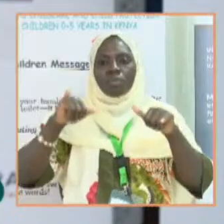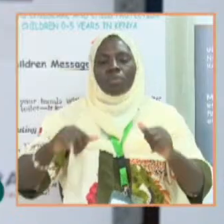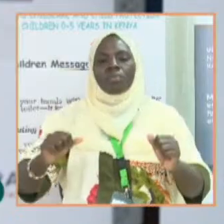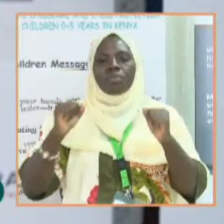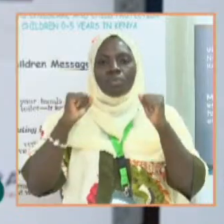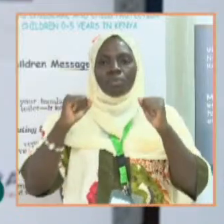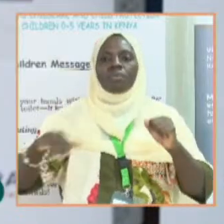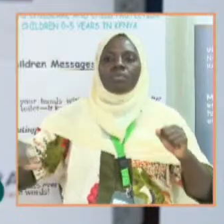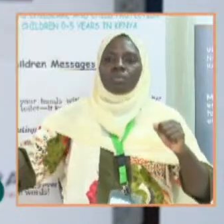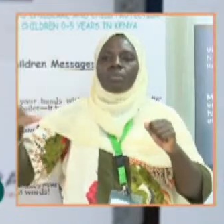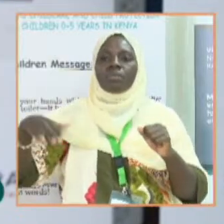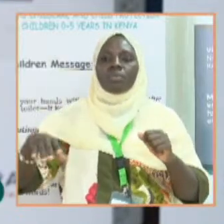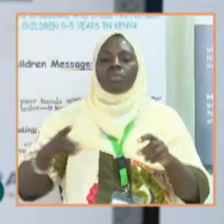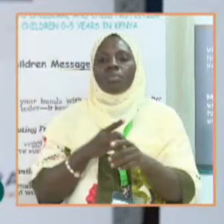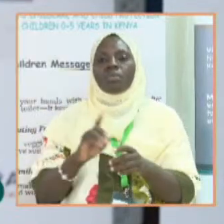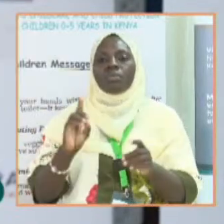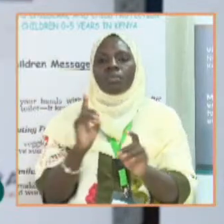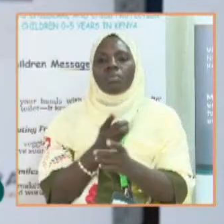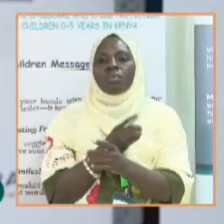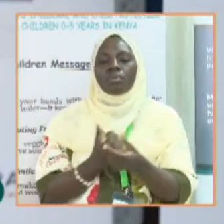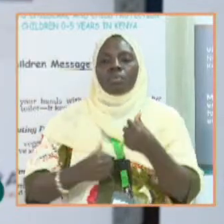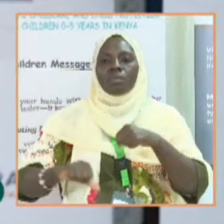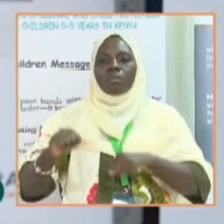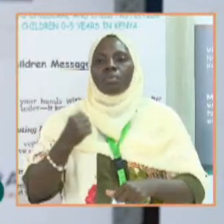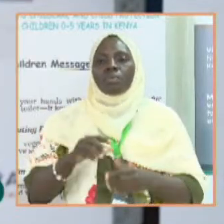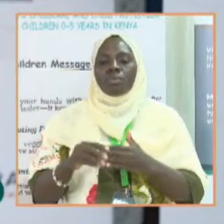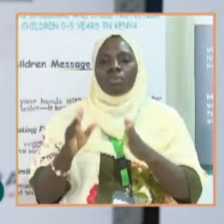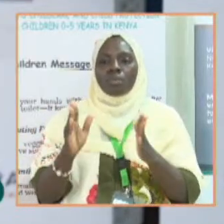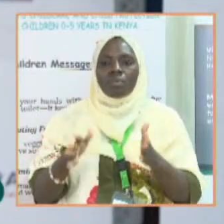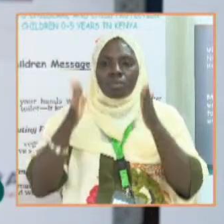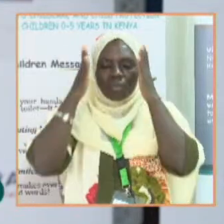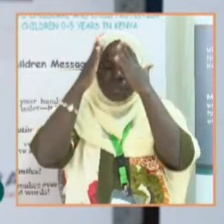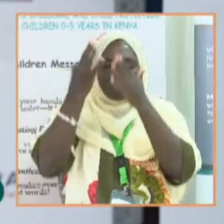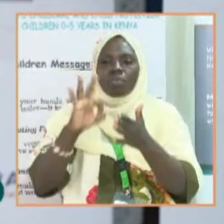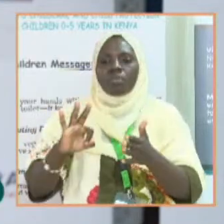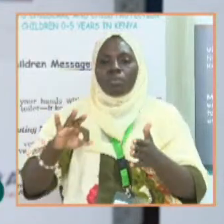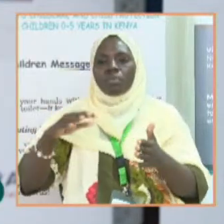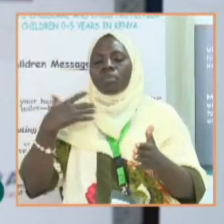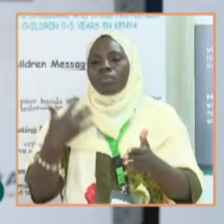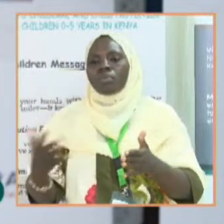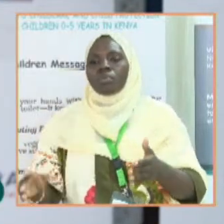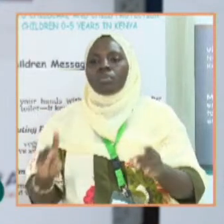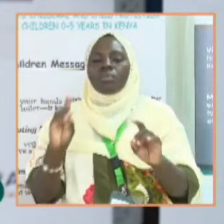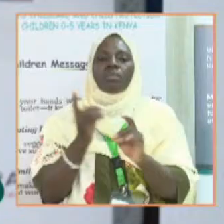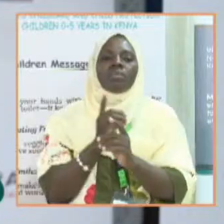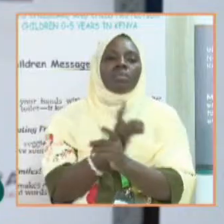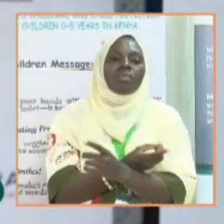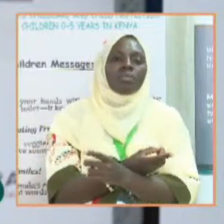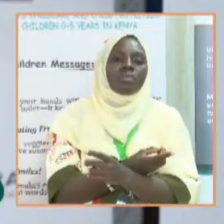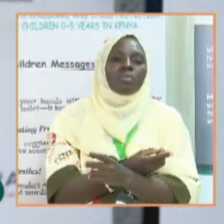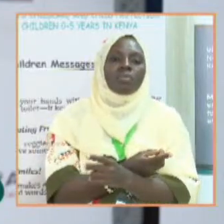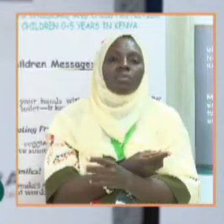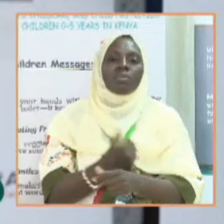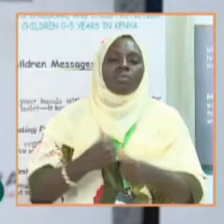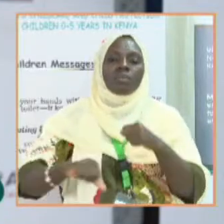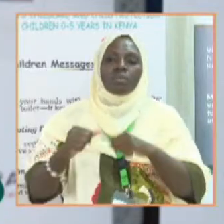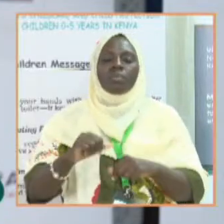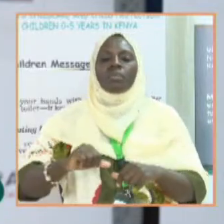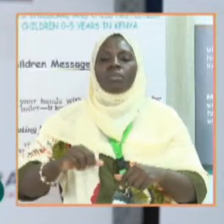this varies on activity, leadership, focus on children, among other different activities that the counties